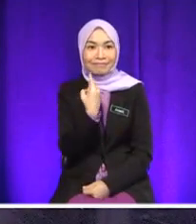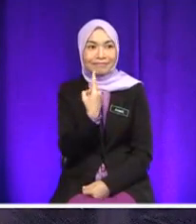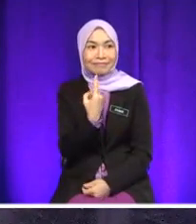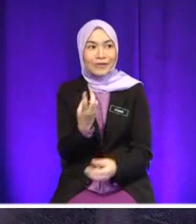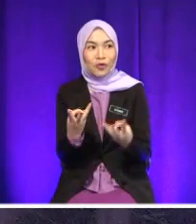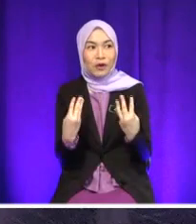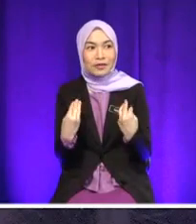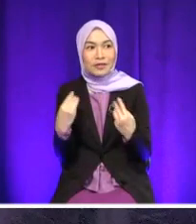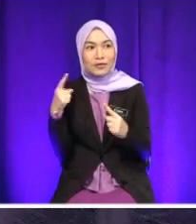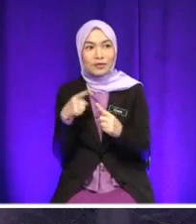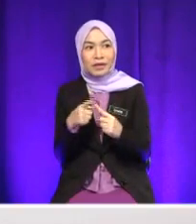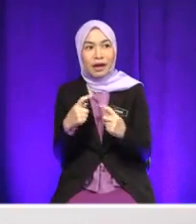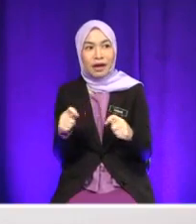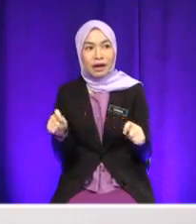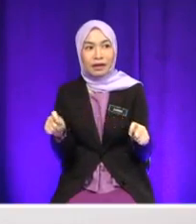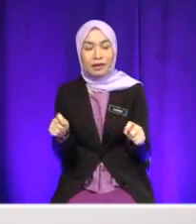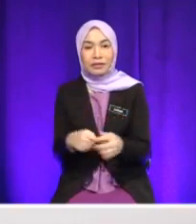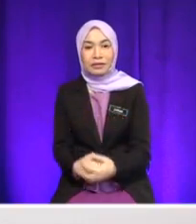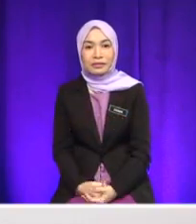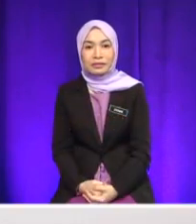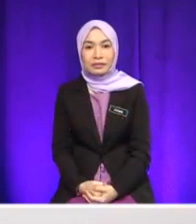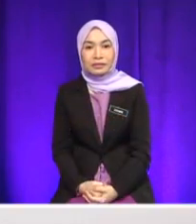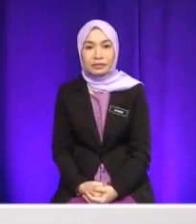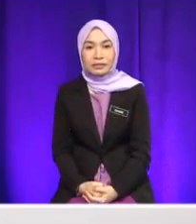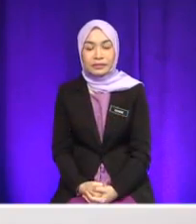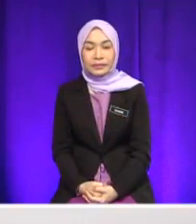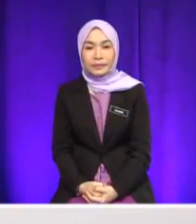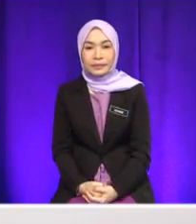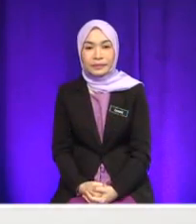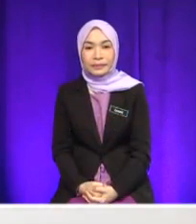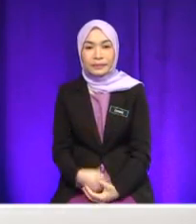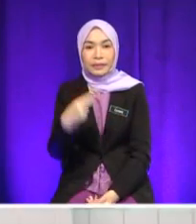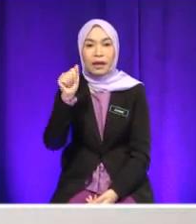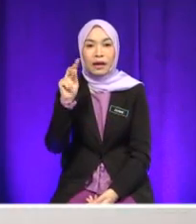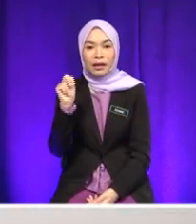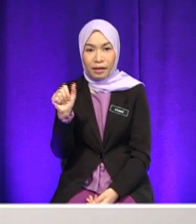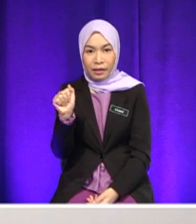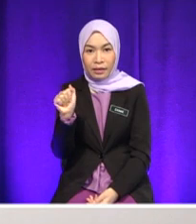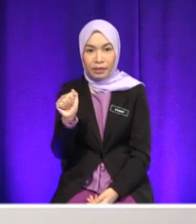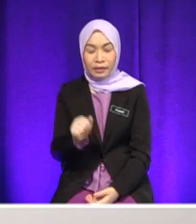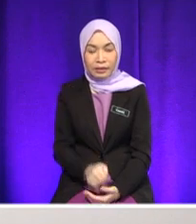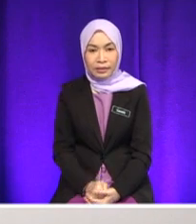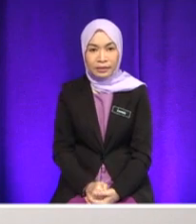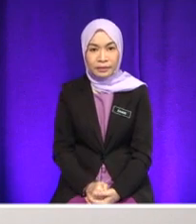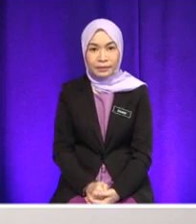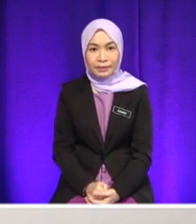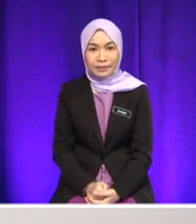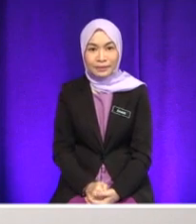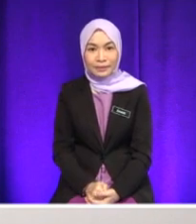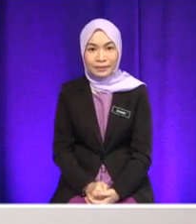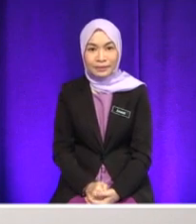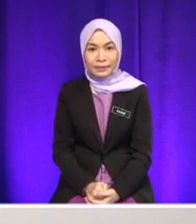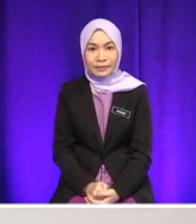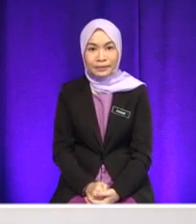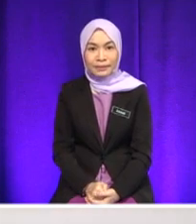Zichen. Okay. In my opinions, Hannah can attract more customers to her new shop by creating her own Facebook